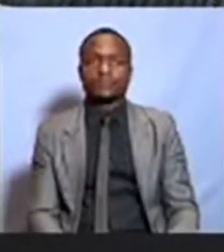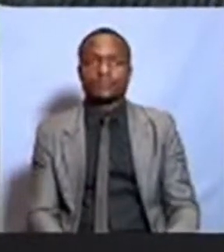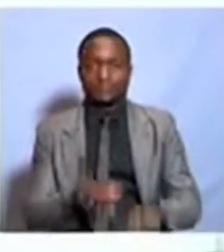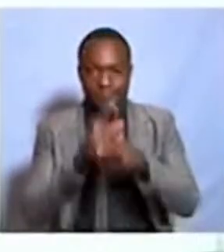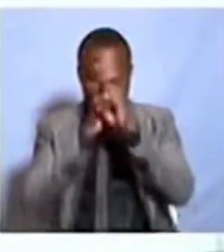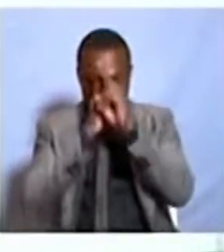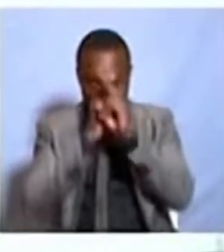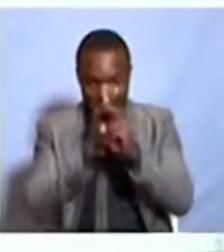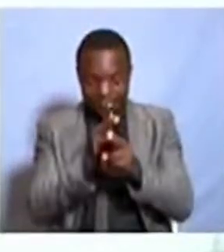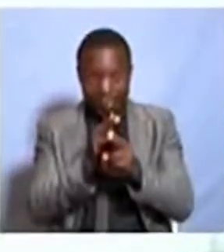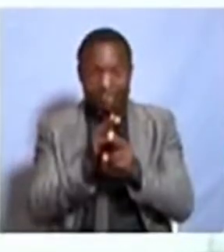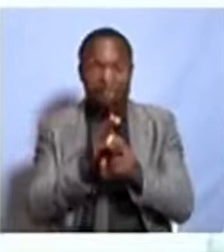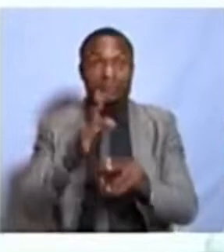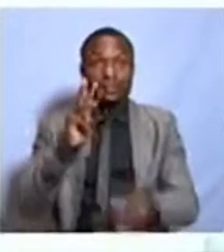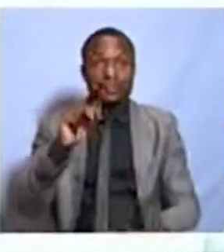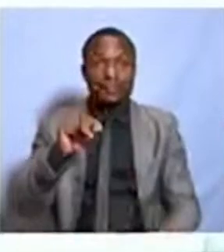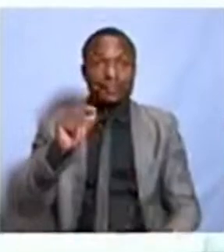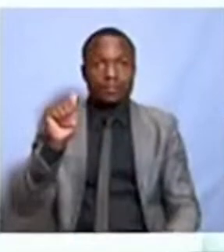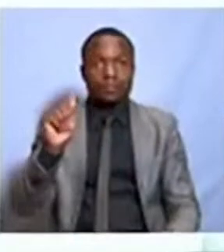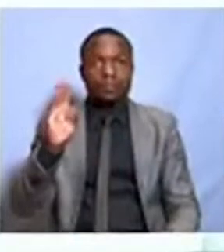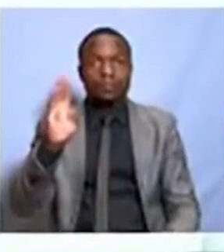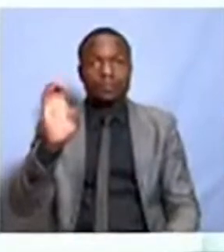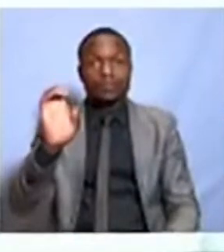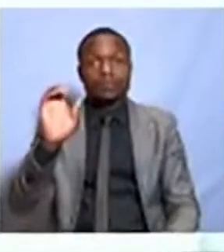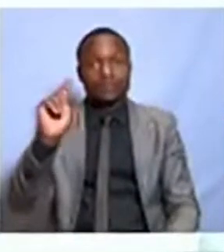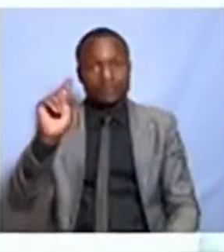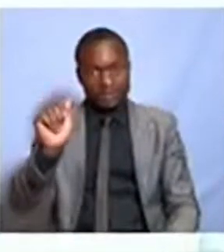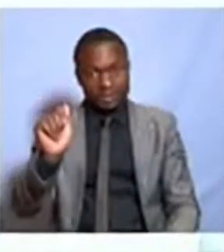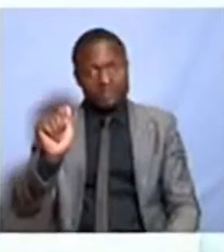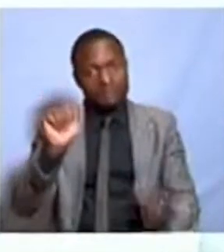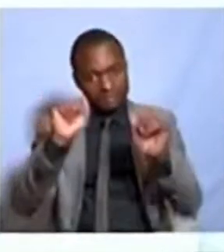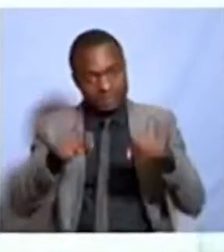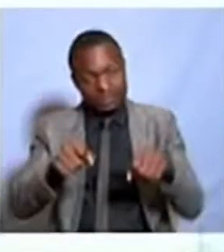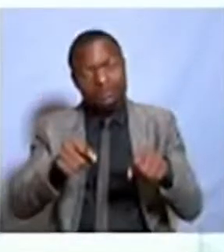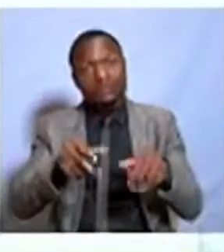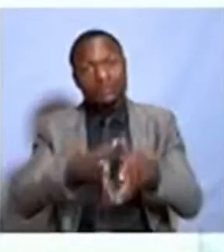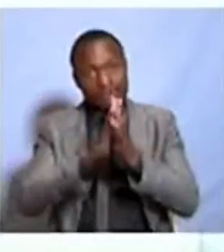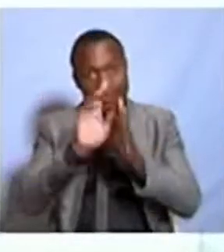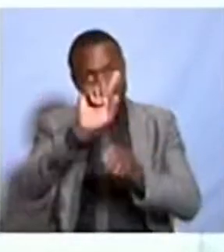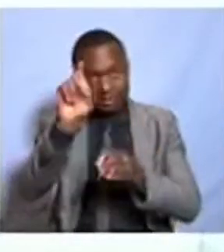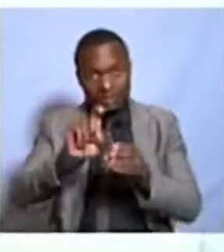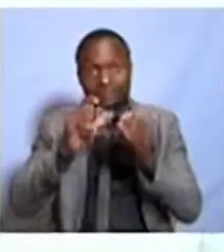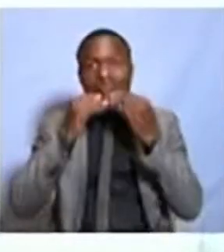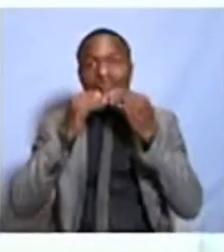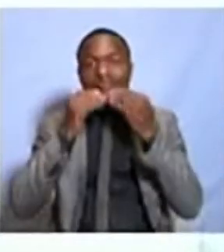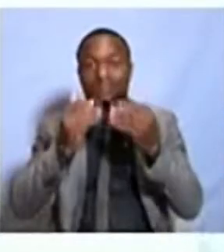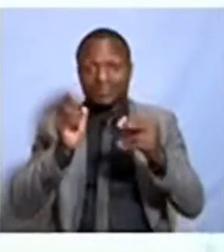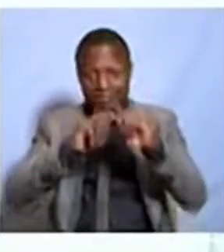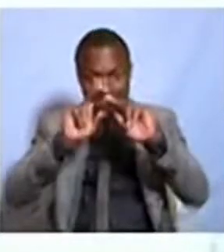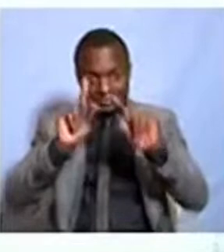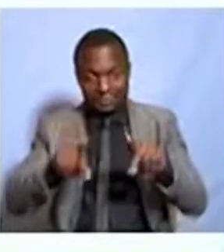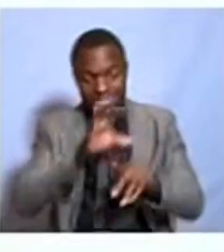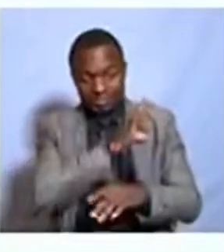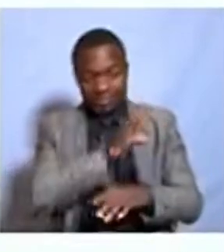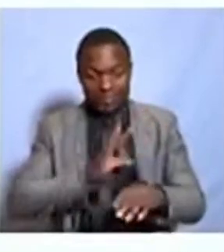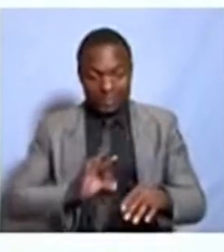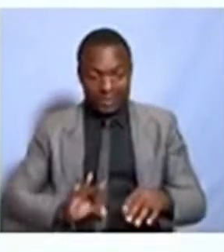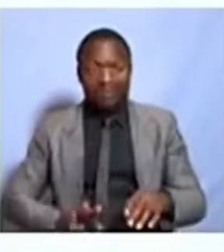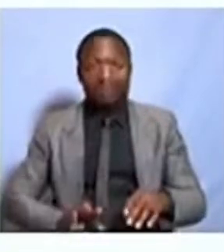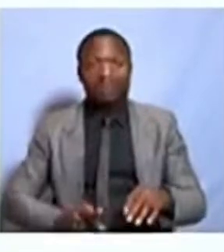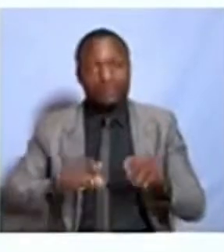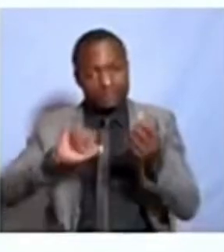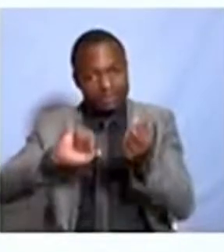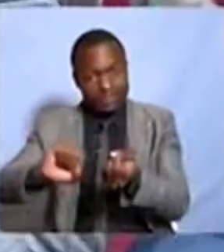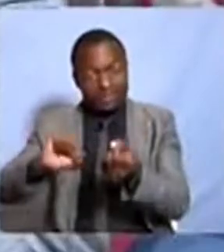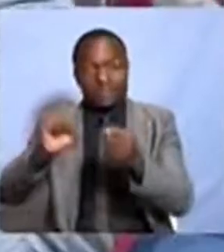Honorable Marita, you can ask your question. Okay, thank you, Chair. On the food security pack, which was